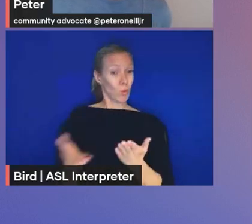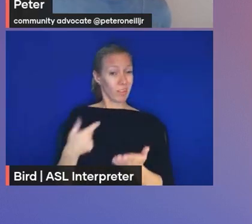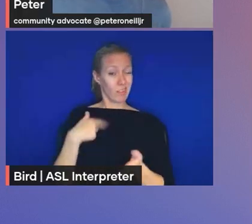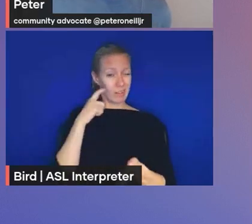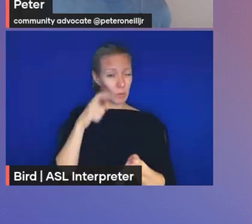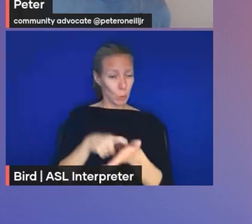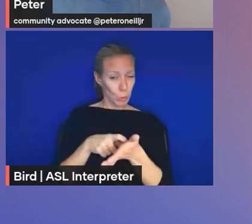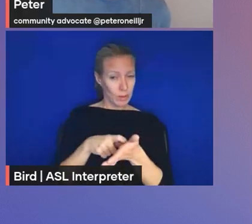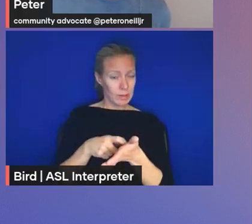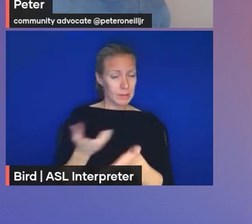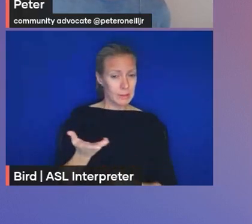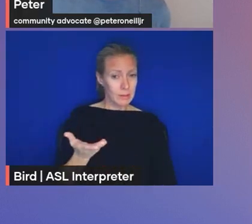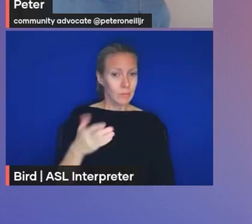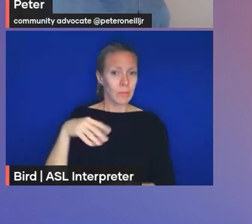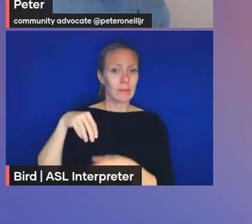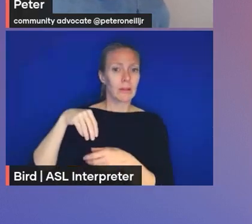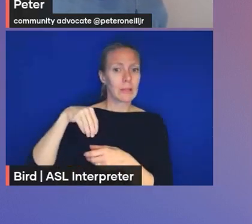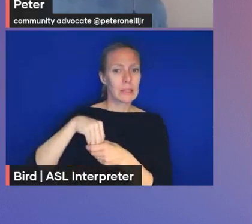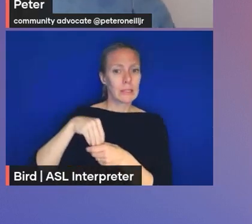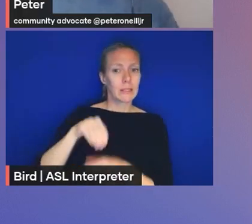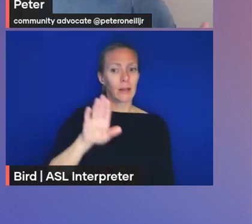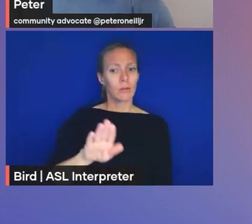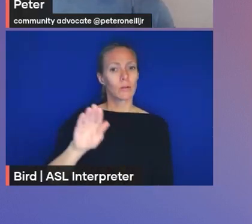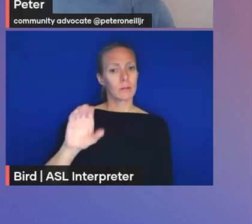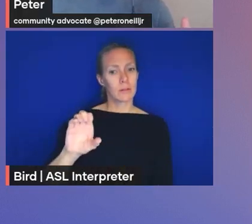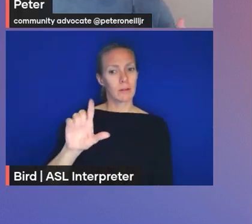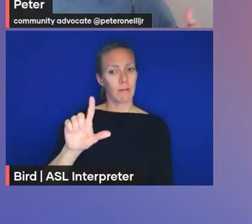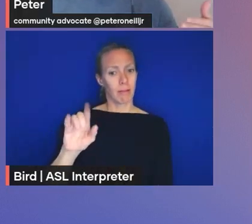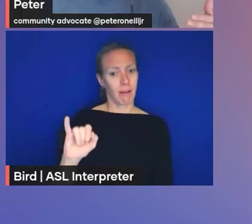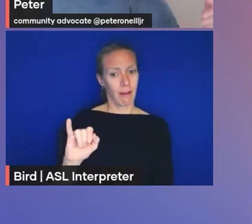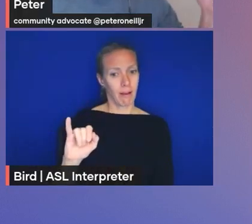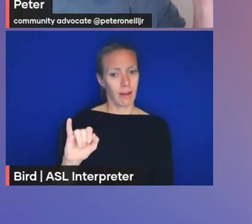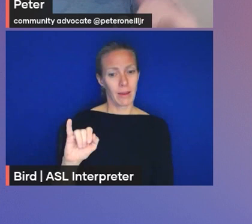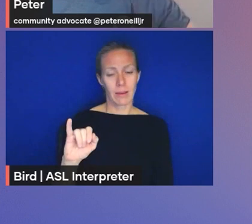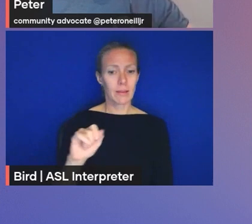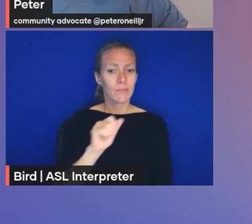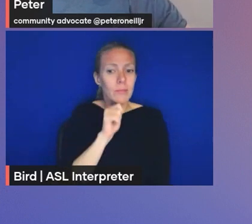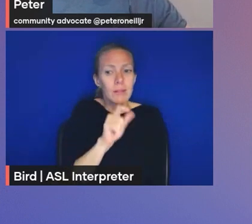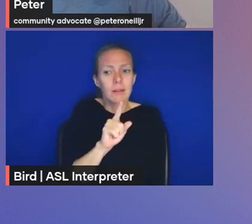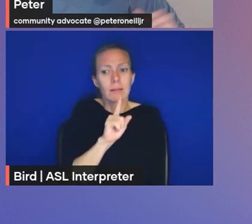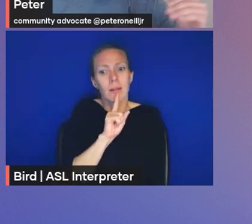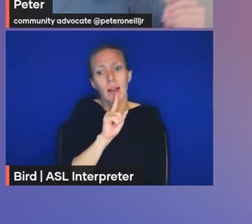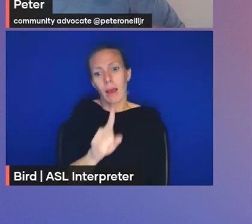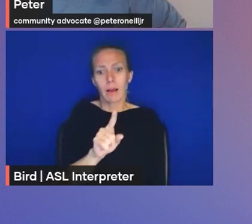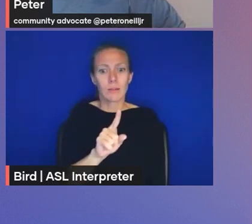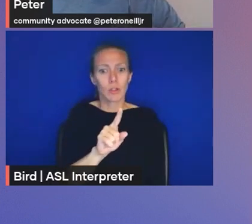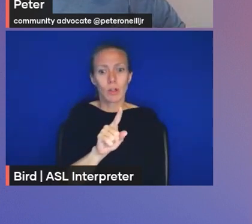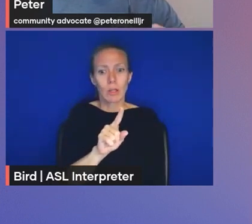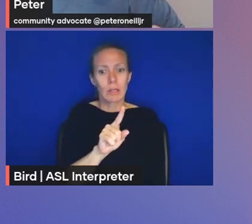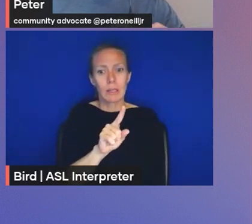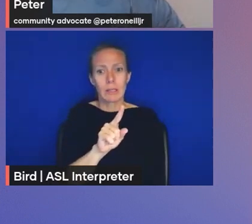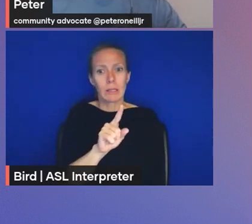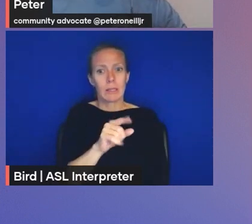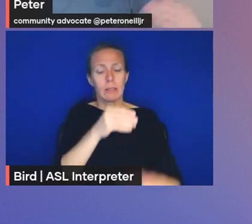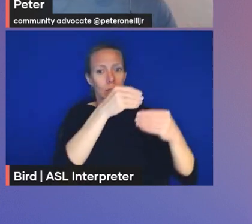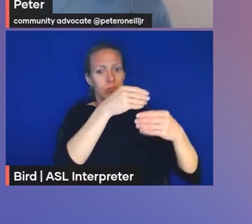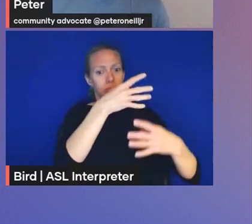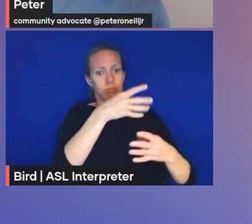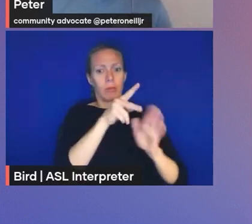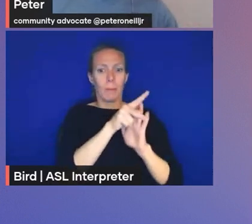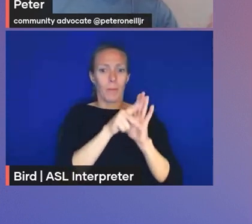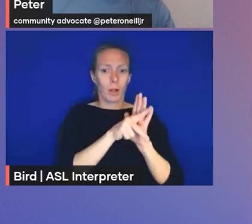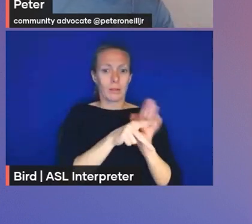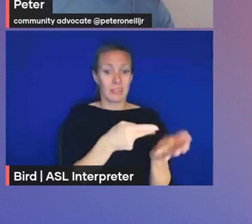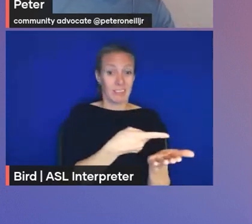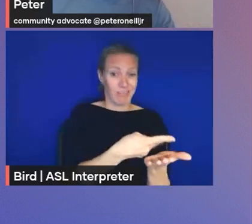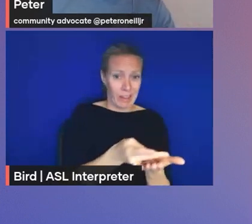that inside of your CLI, it doesn't actually feed back the policy failed that